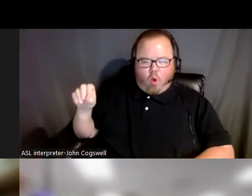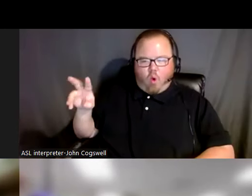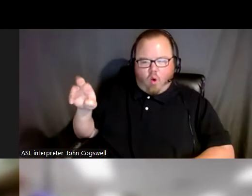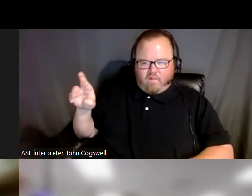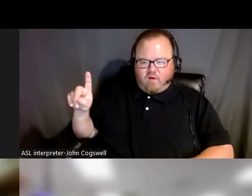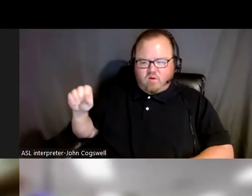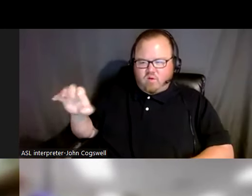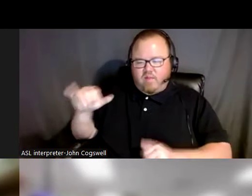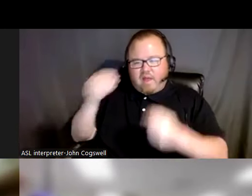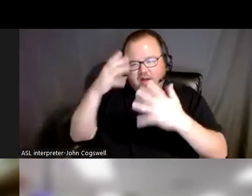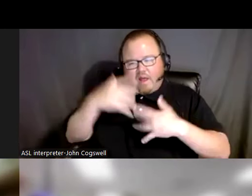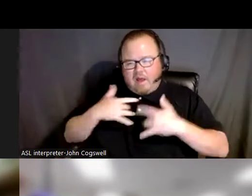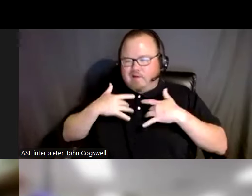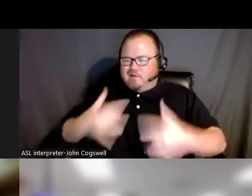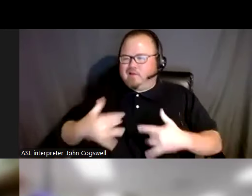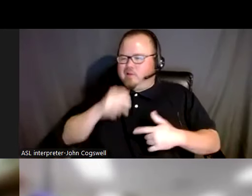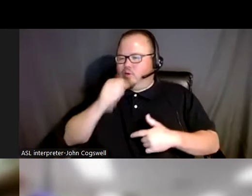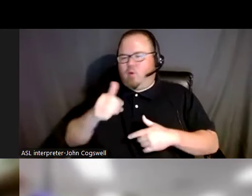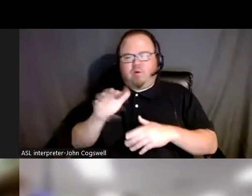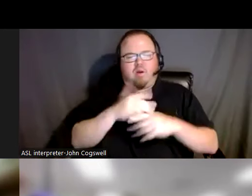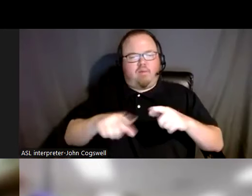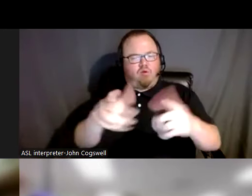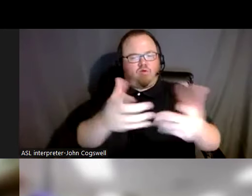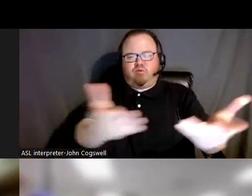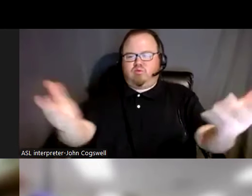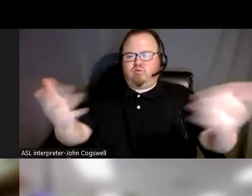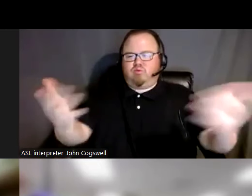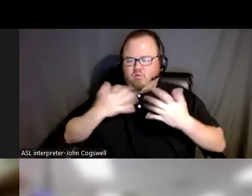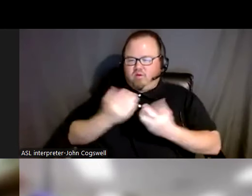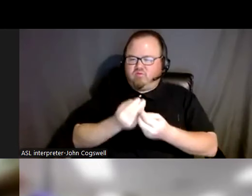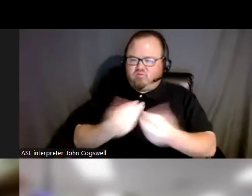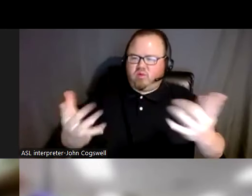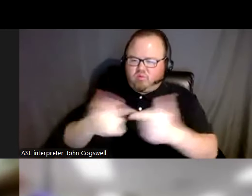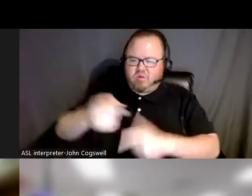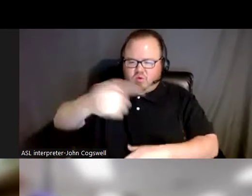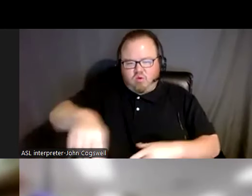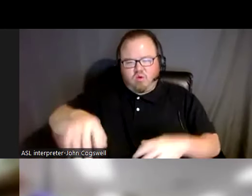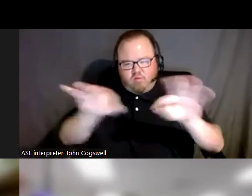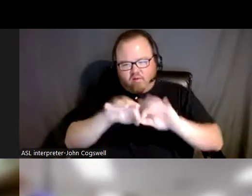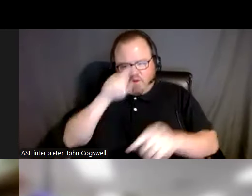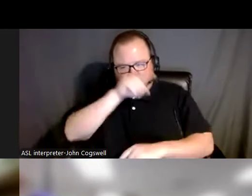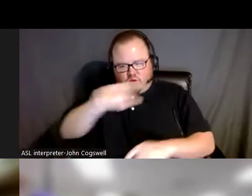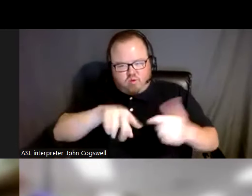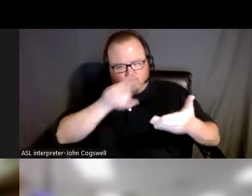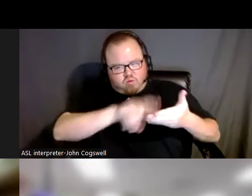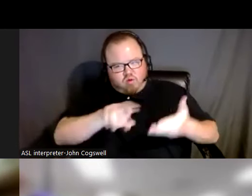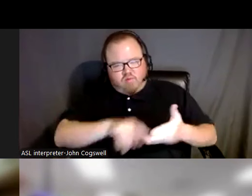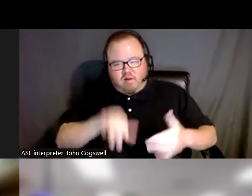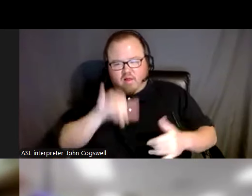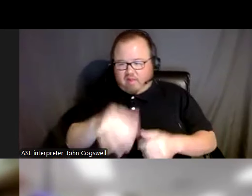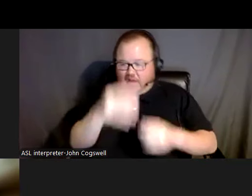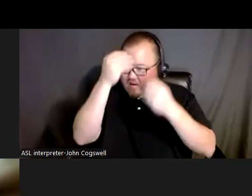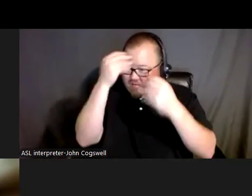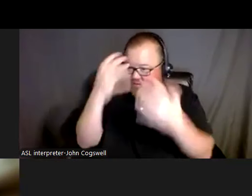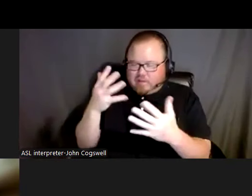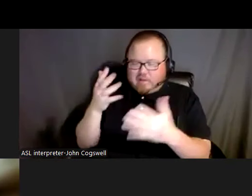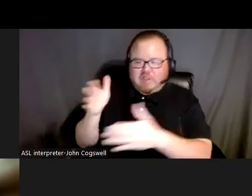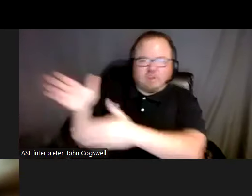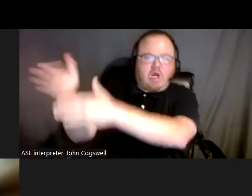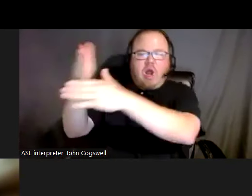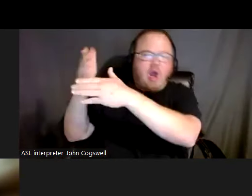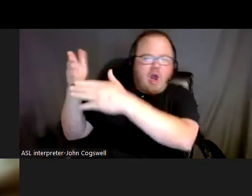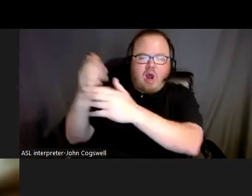share, so I'm sharing it with you as the coalition so you have it as research. I would really encourage you not to share any of the data on this slide,